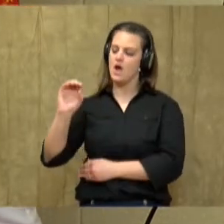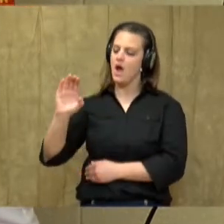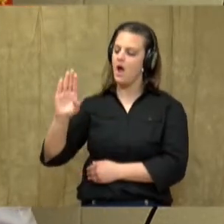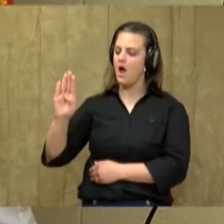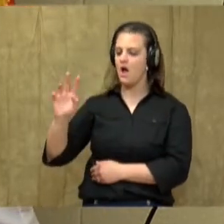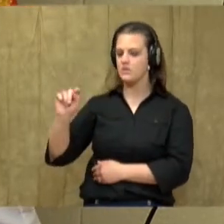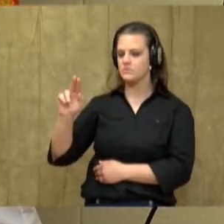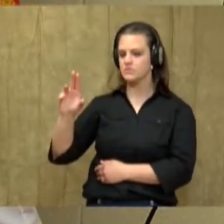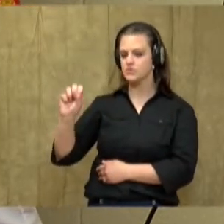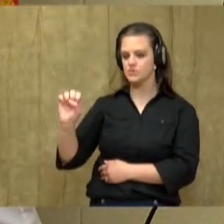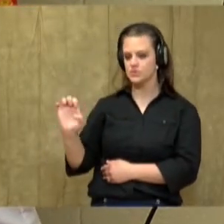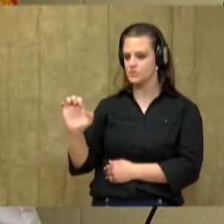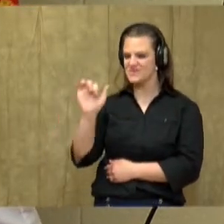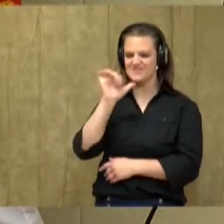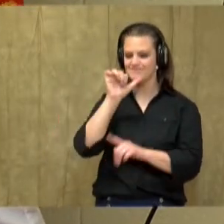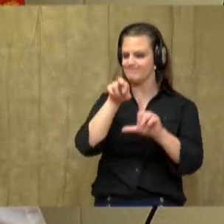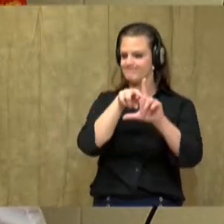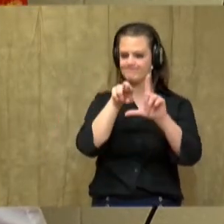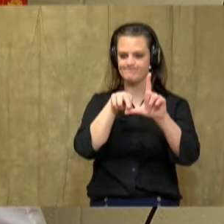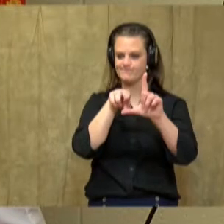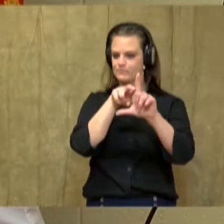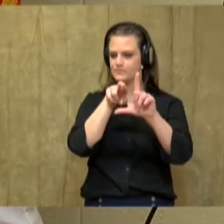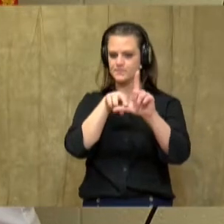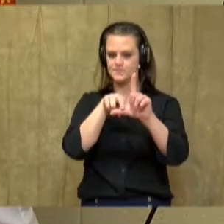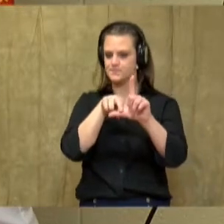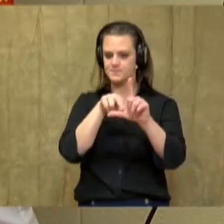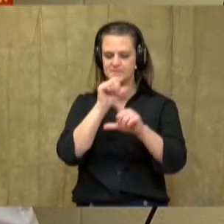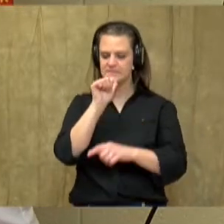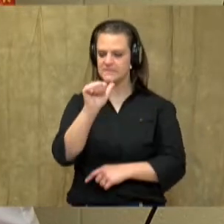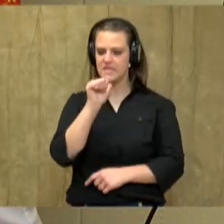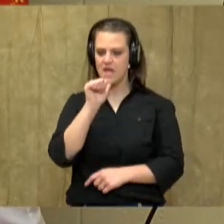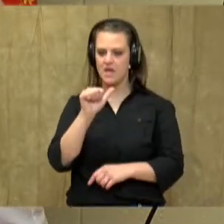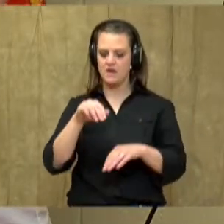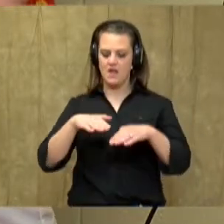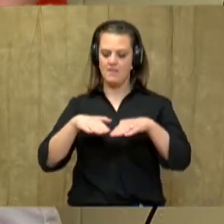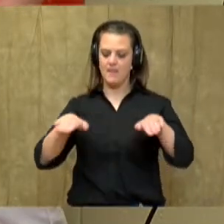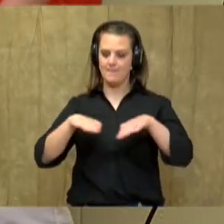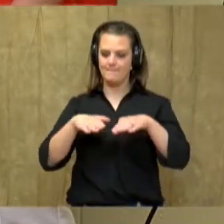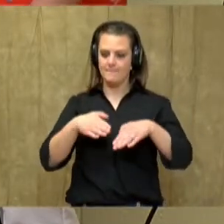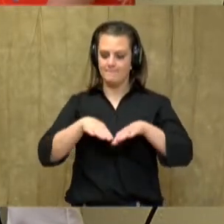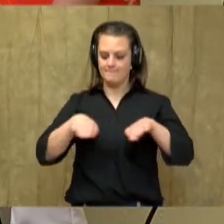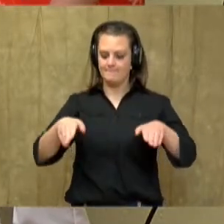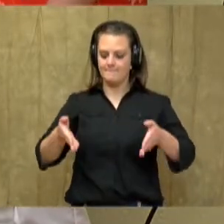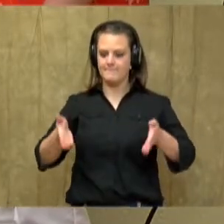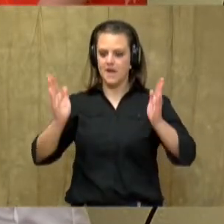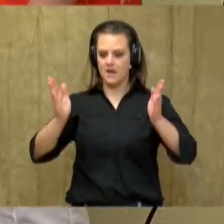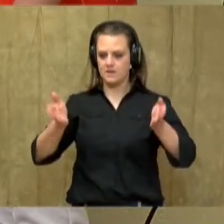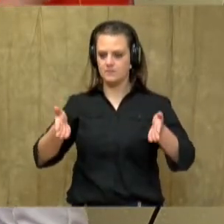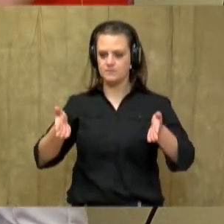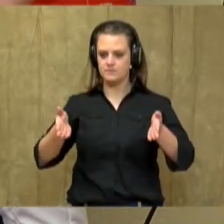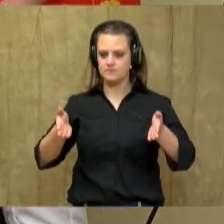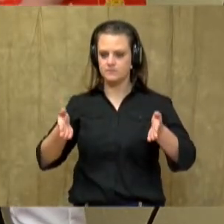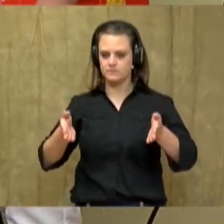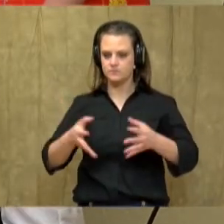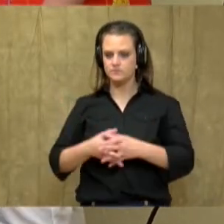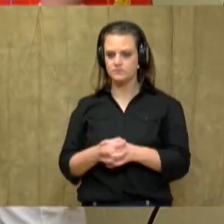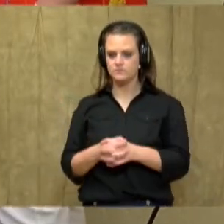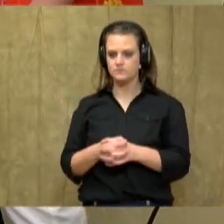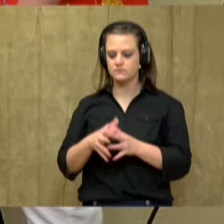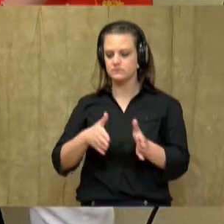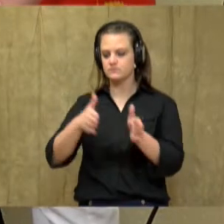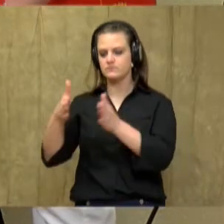angle, not right angles right there, as is the bottom angles as well. What about